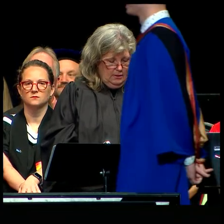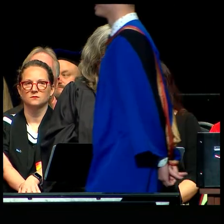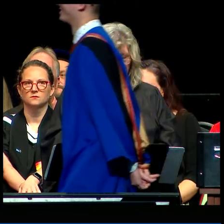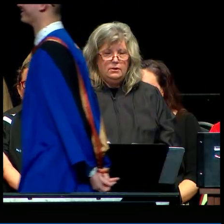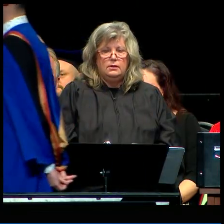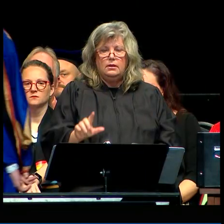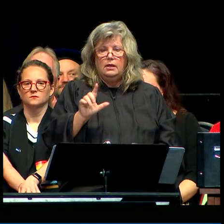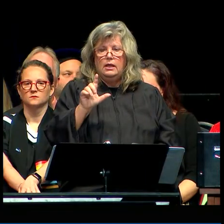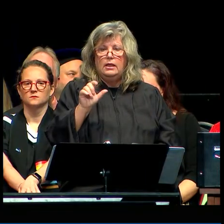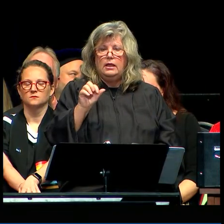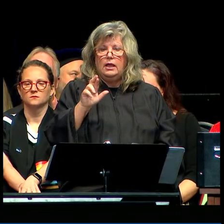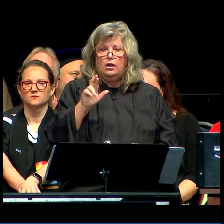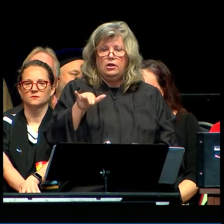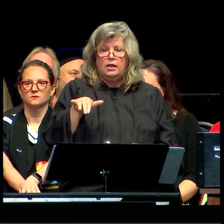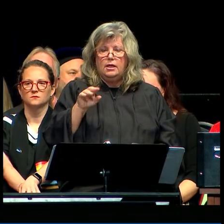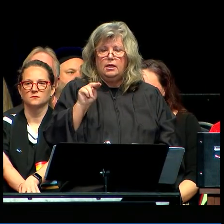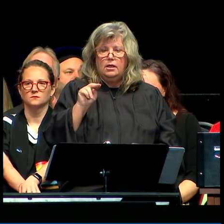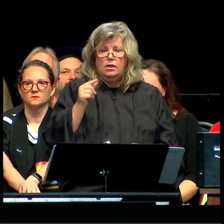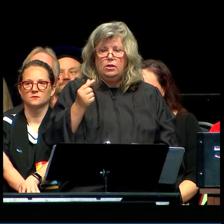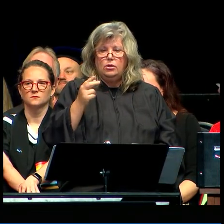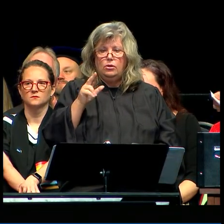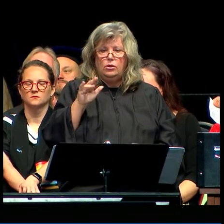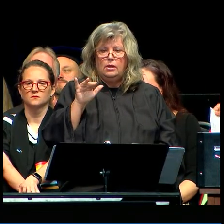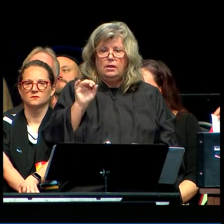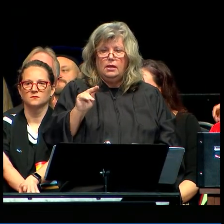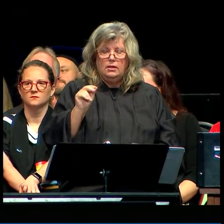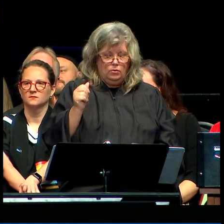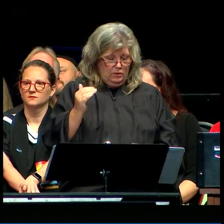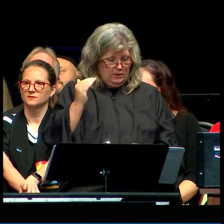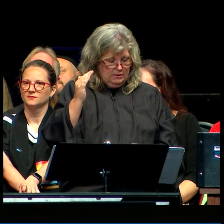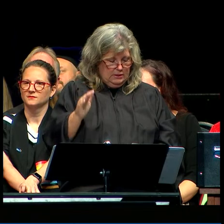Larry Nguyen, with distinction.